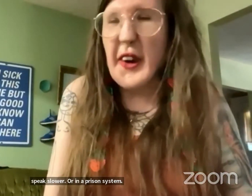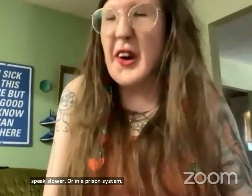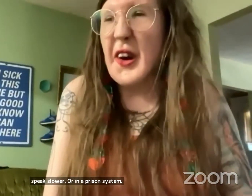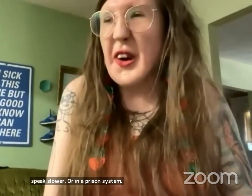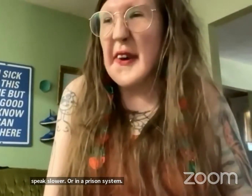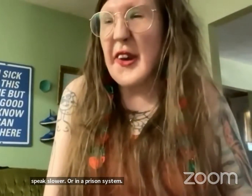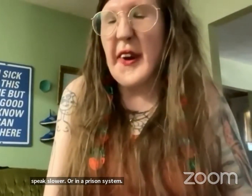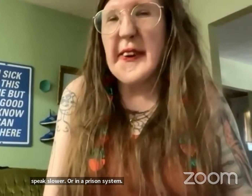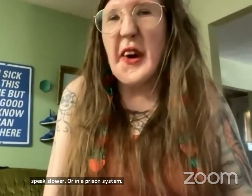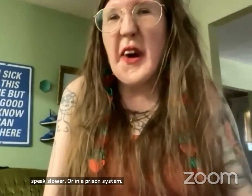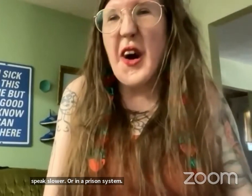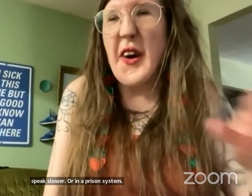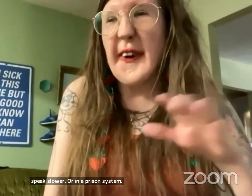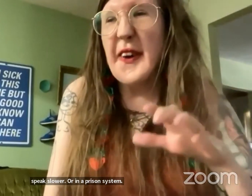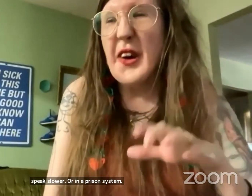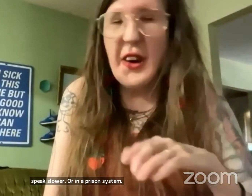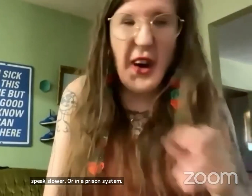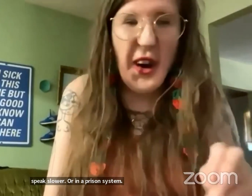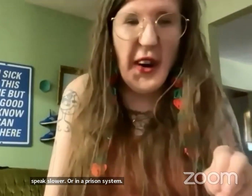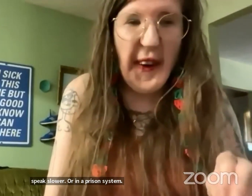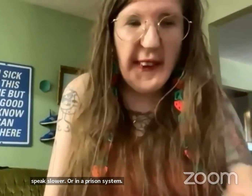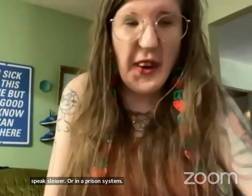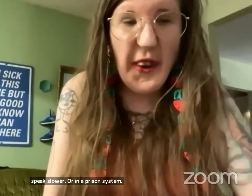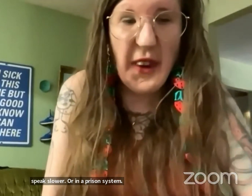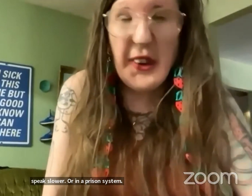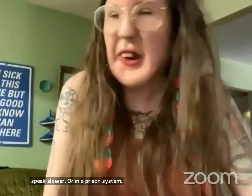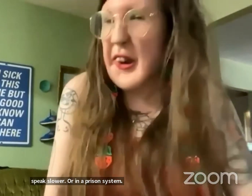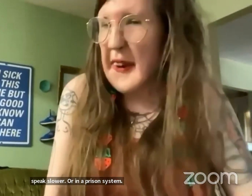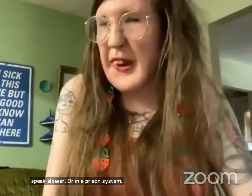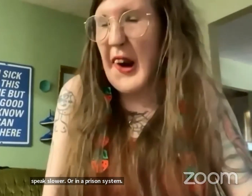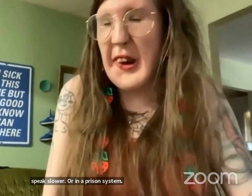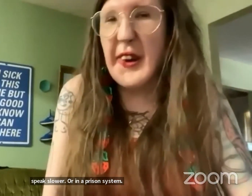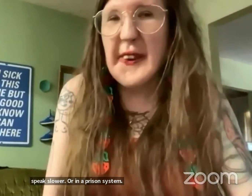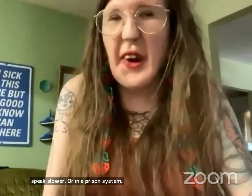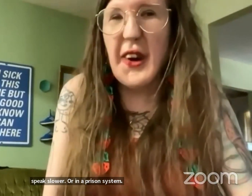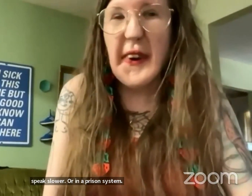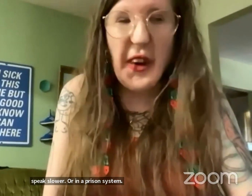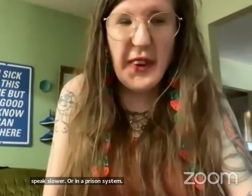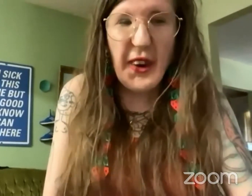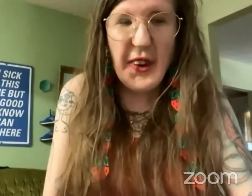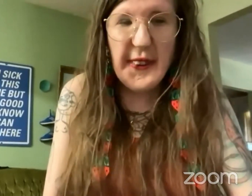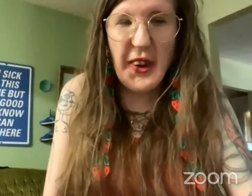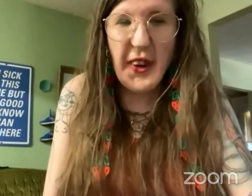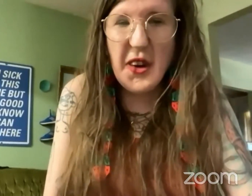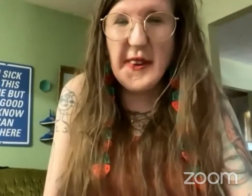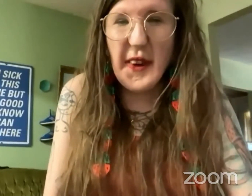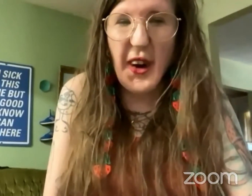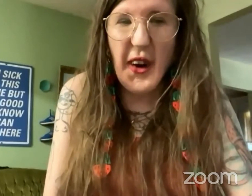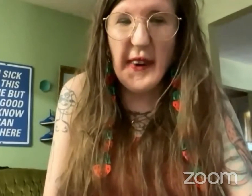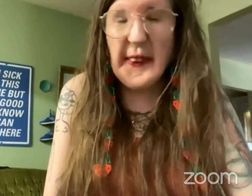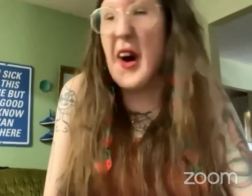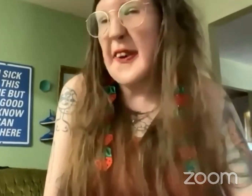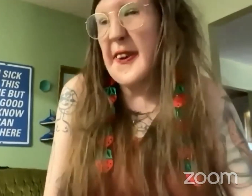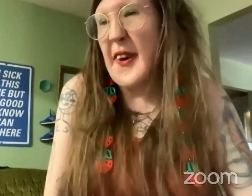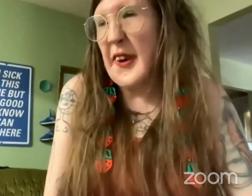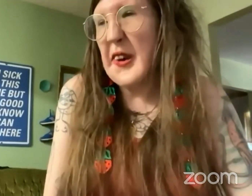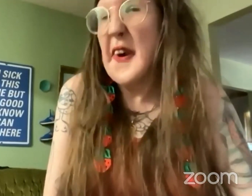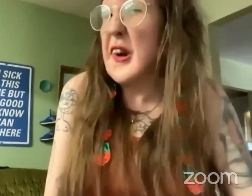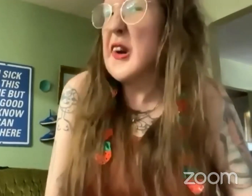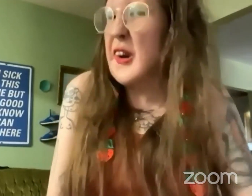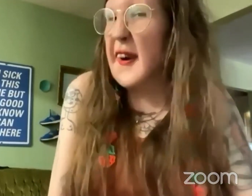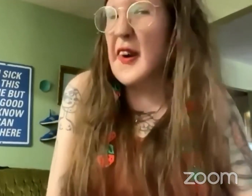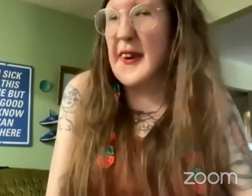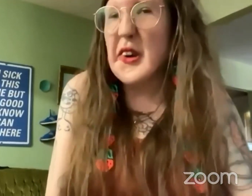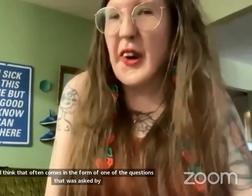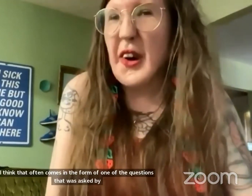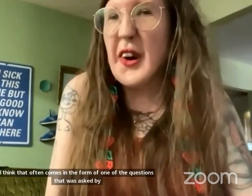that often comes in the form of one of the questions that was asked by the moderators was, why